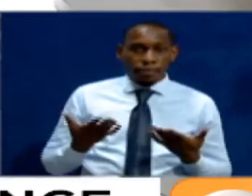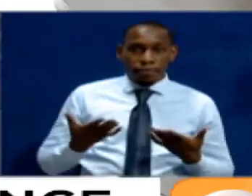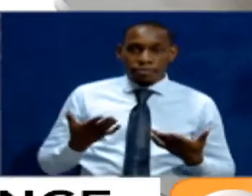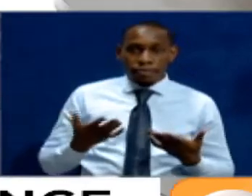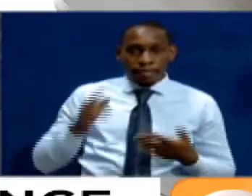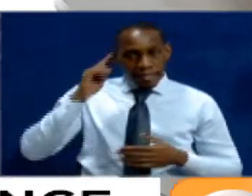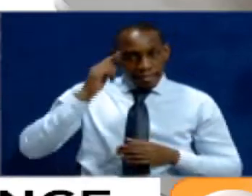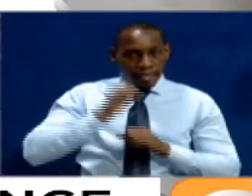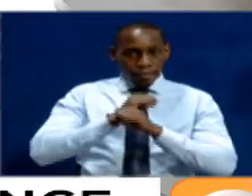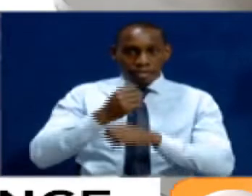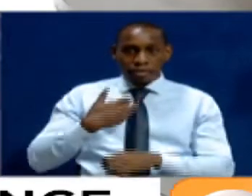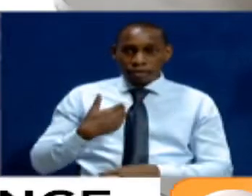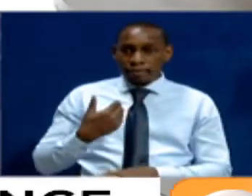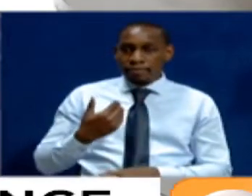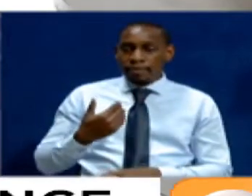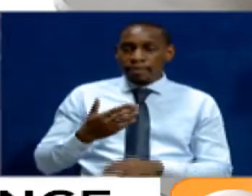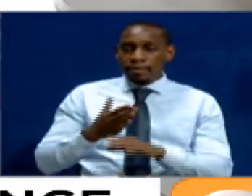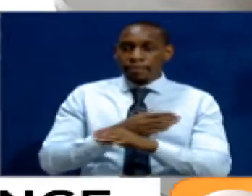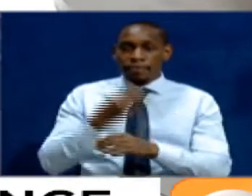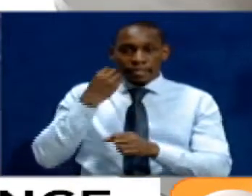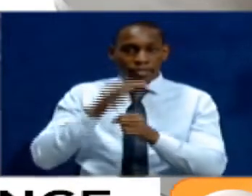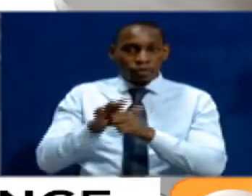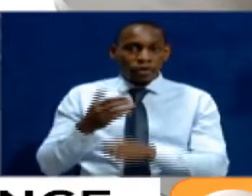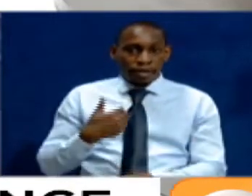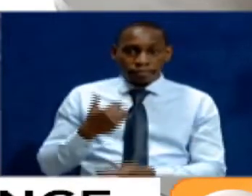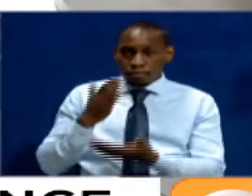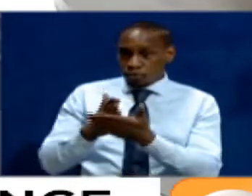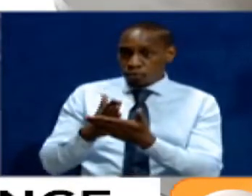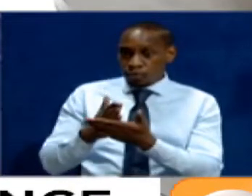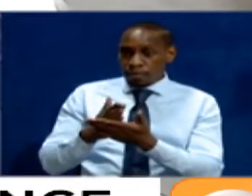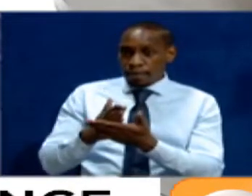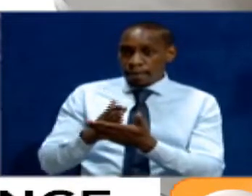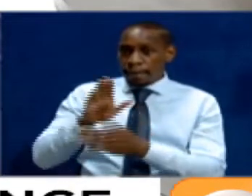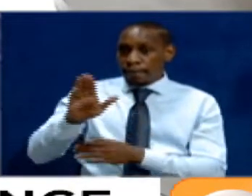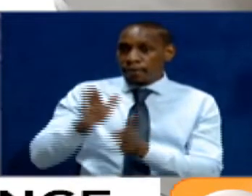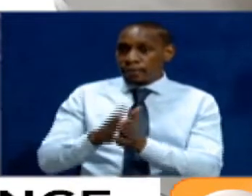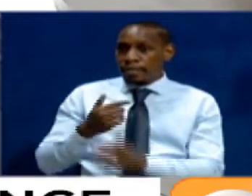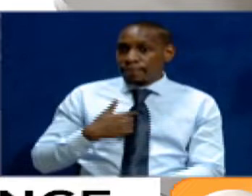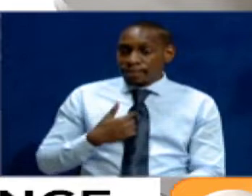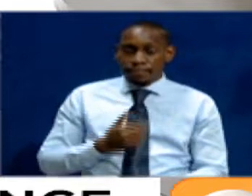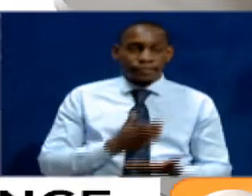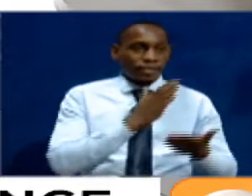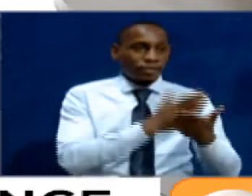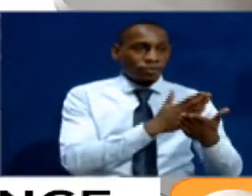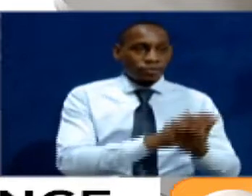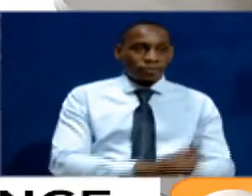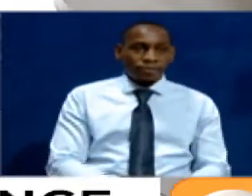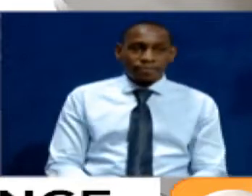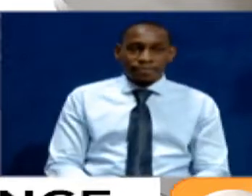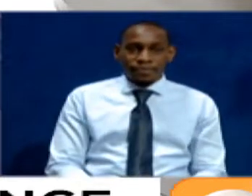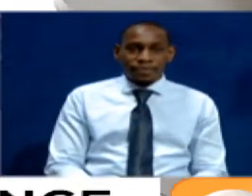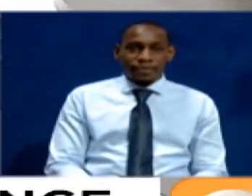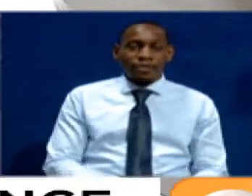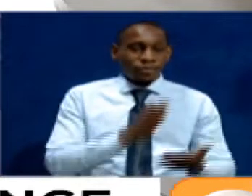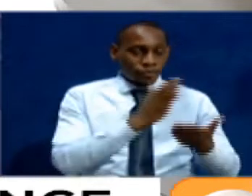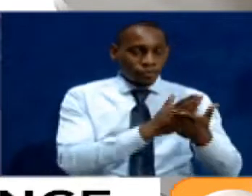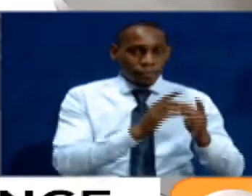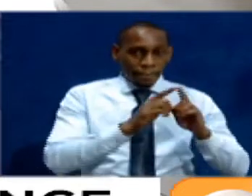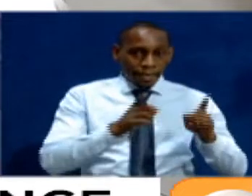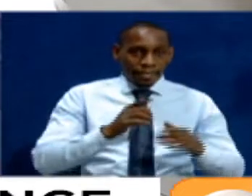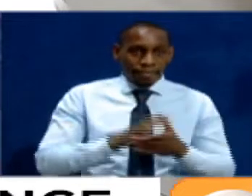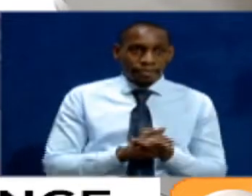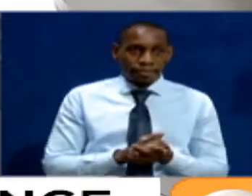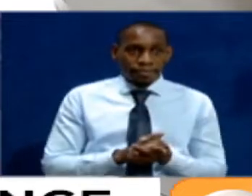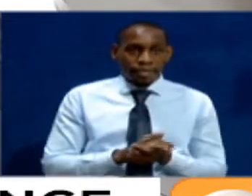we are immune because we got tested positive, right? You and me. That's true. Okay, all right. That is true. But we